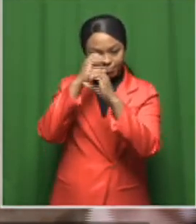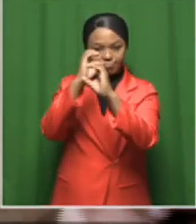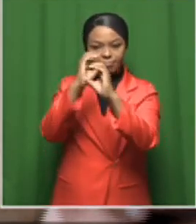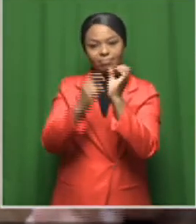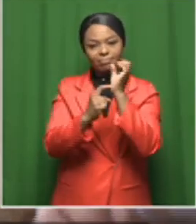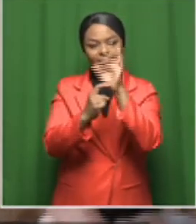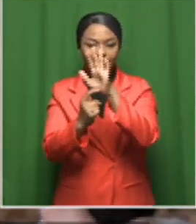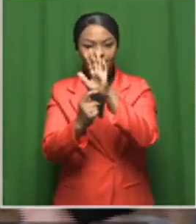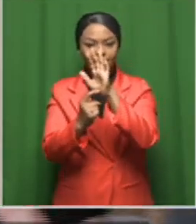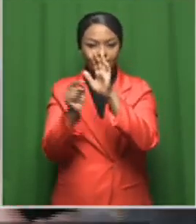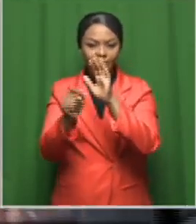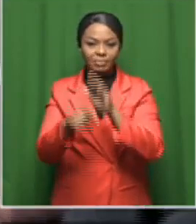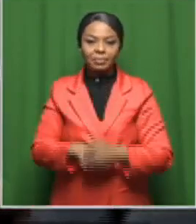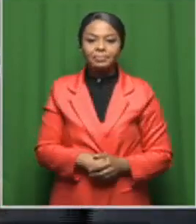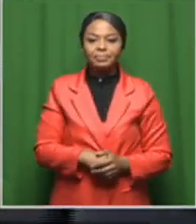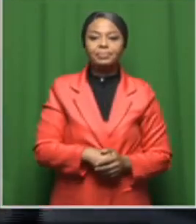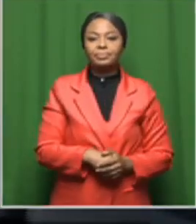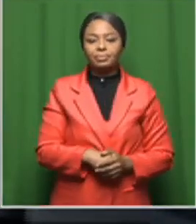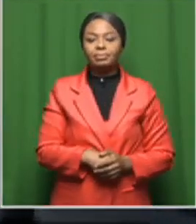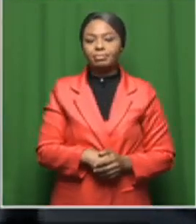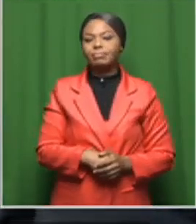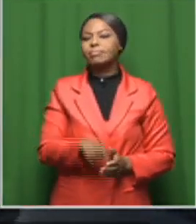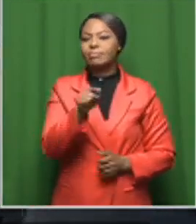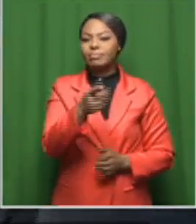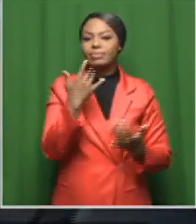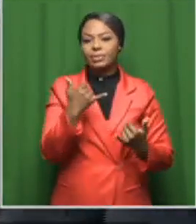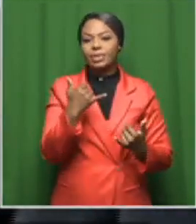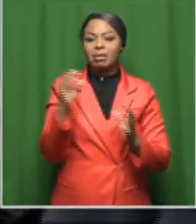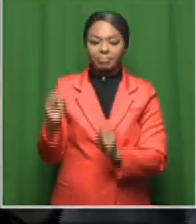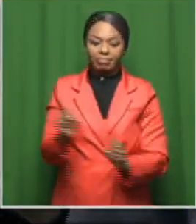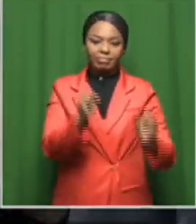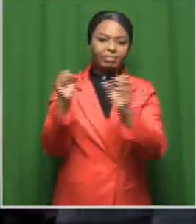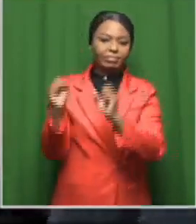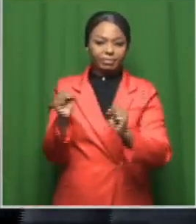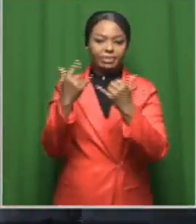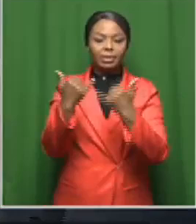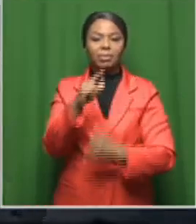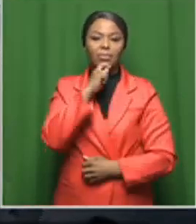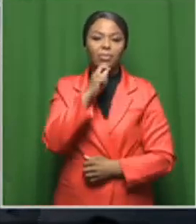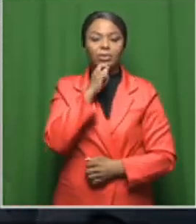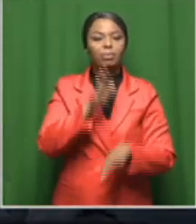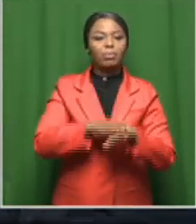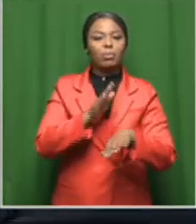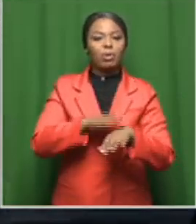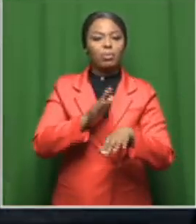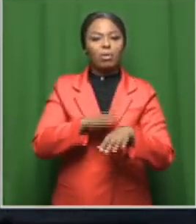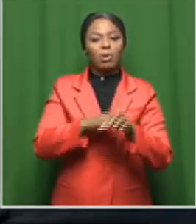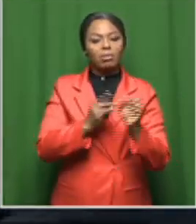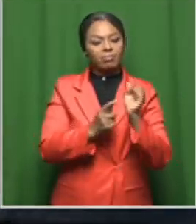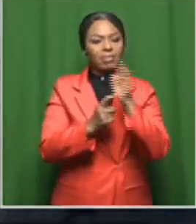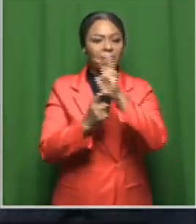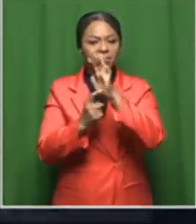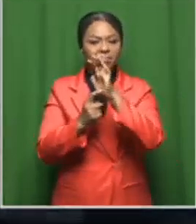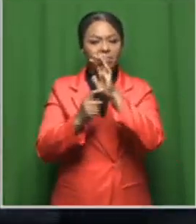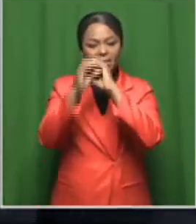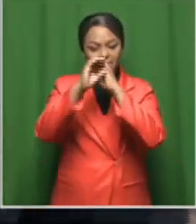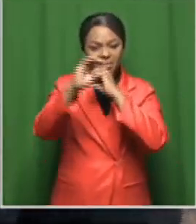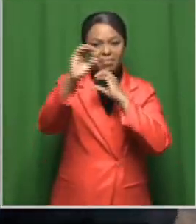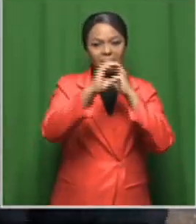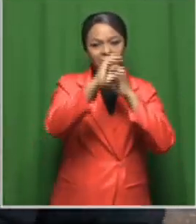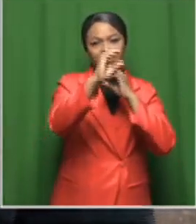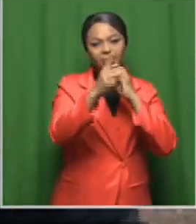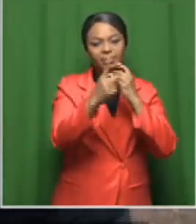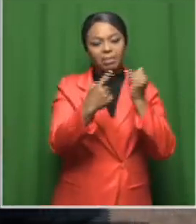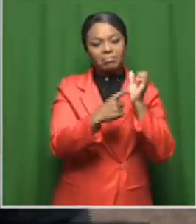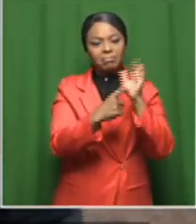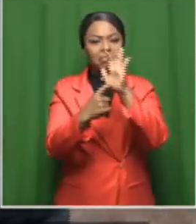to be speaking a lot more during the course of the morning. We'll talk about how many more of these telescopes are up, how many more are projected to